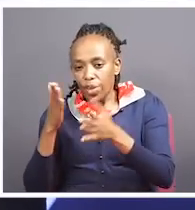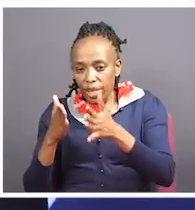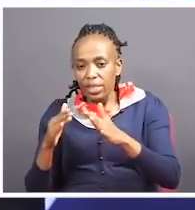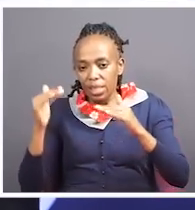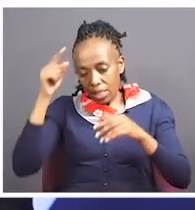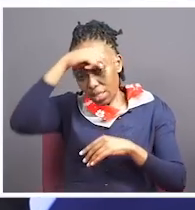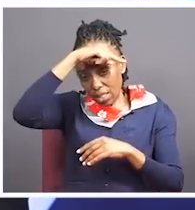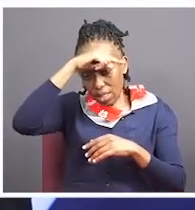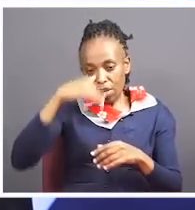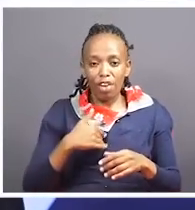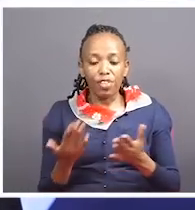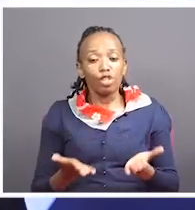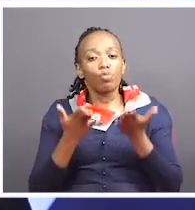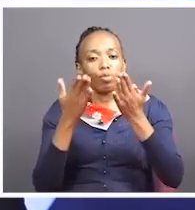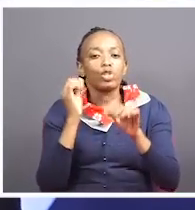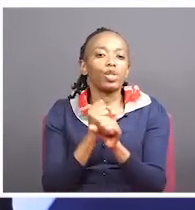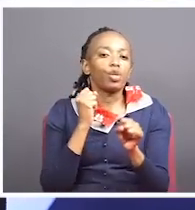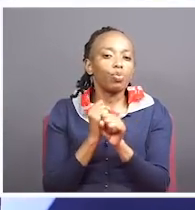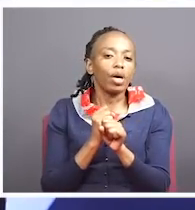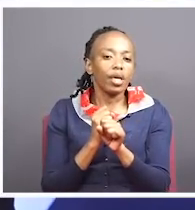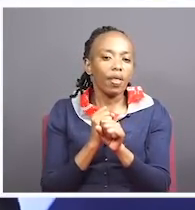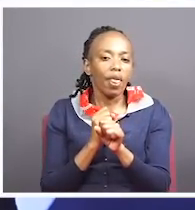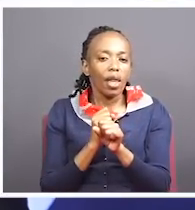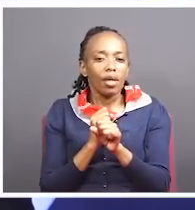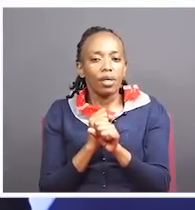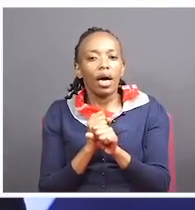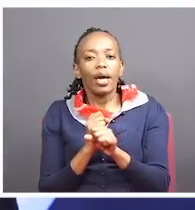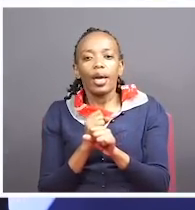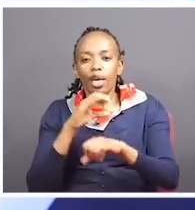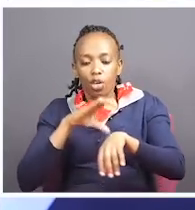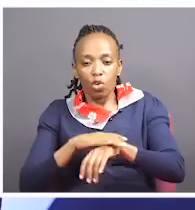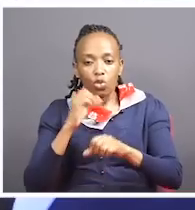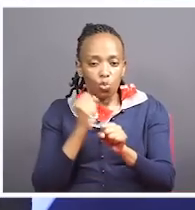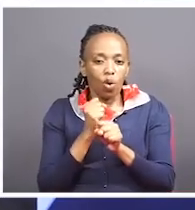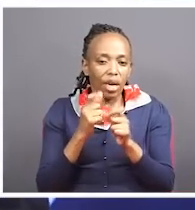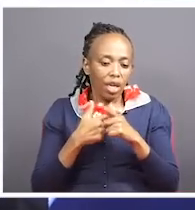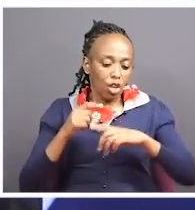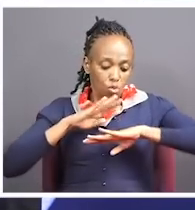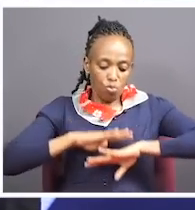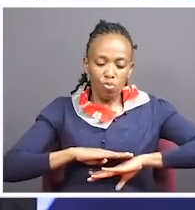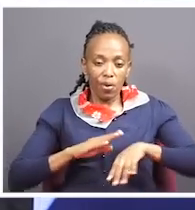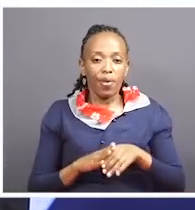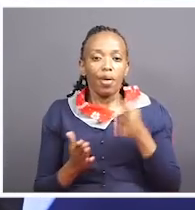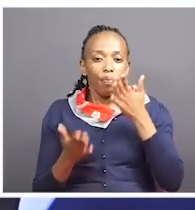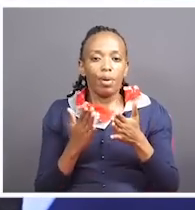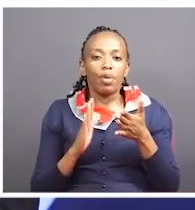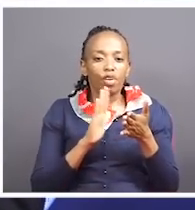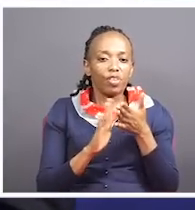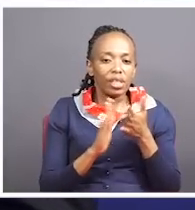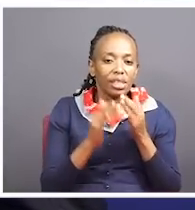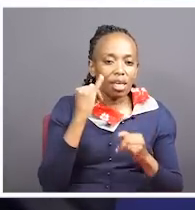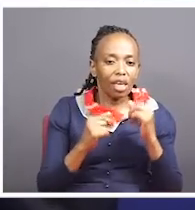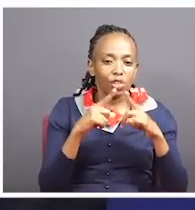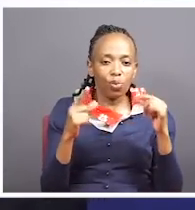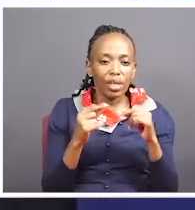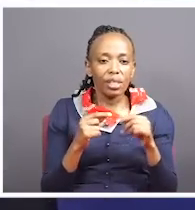this degree, or I've got this promotion. Or I finally got this job, and we settle for that. Maybe a quick